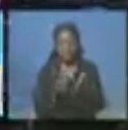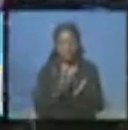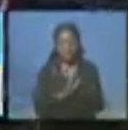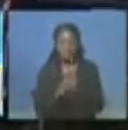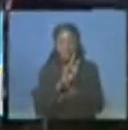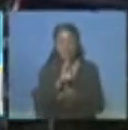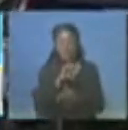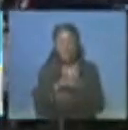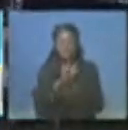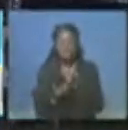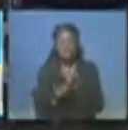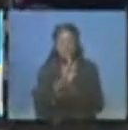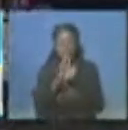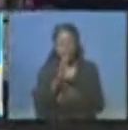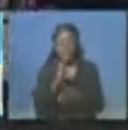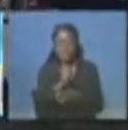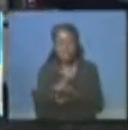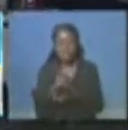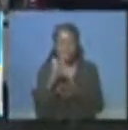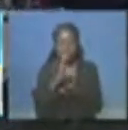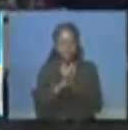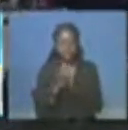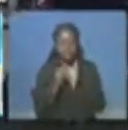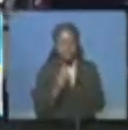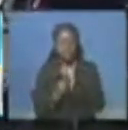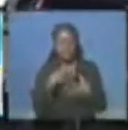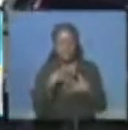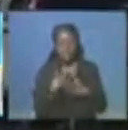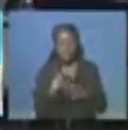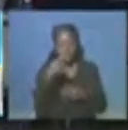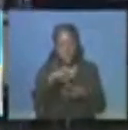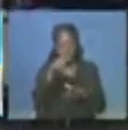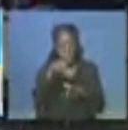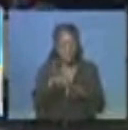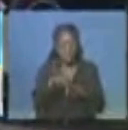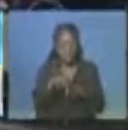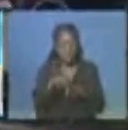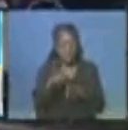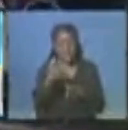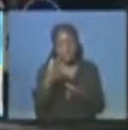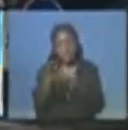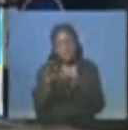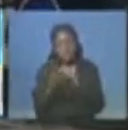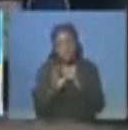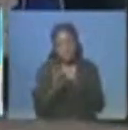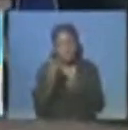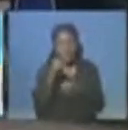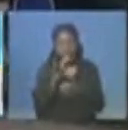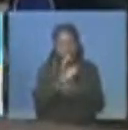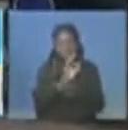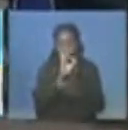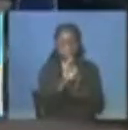schools who are showing interest in participating, and we're hoping that we can get more schools. But it is set for February 8th at 6 p.m.